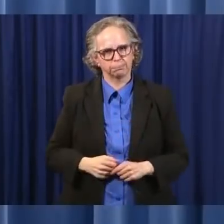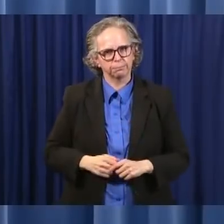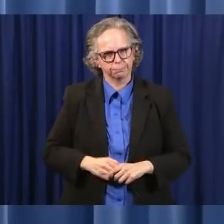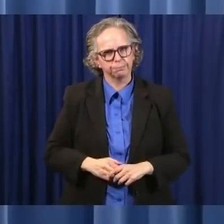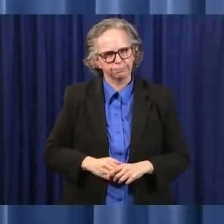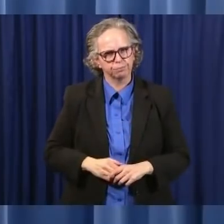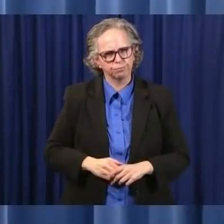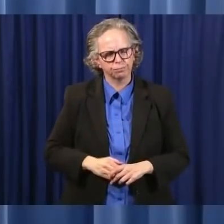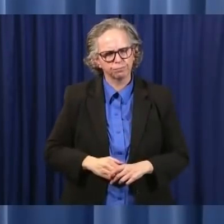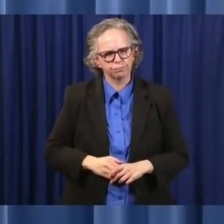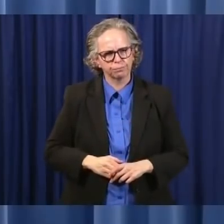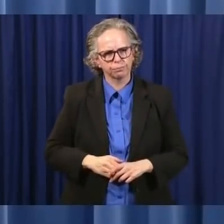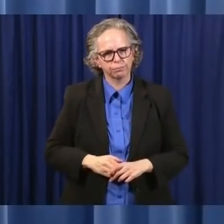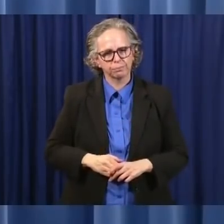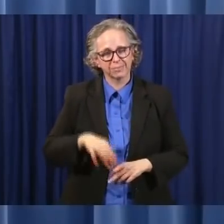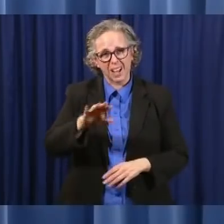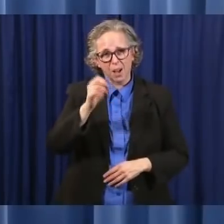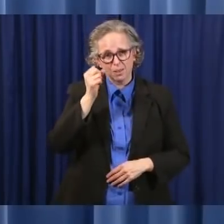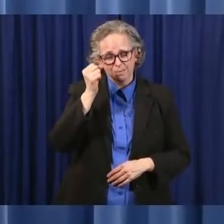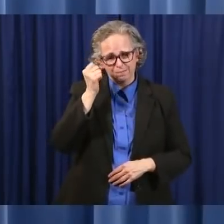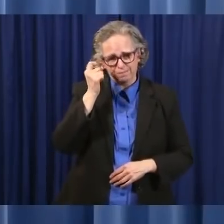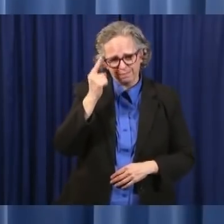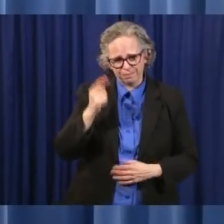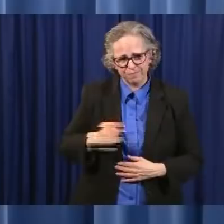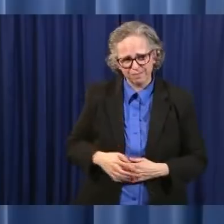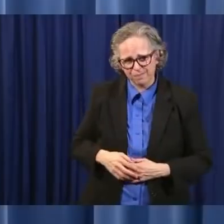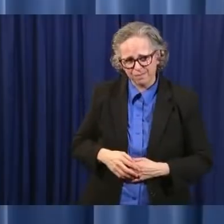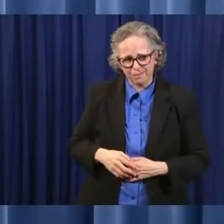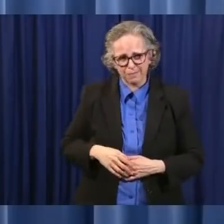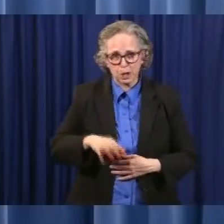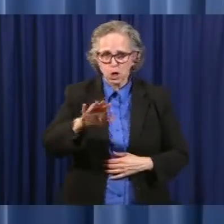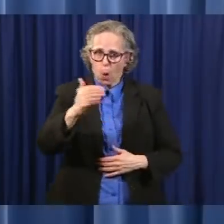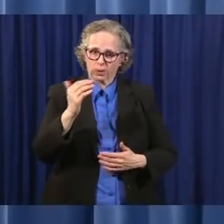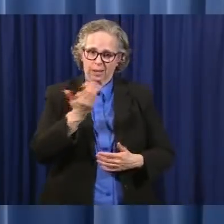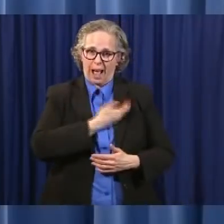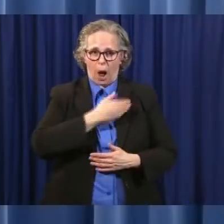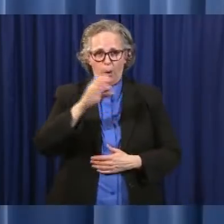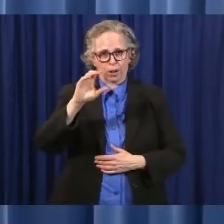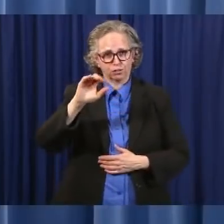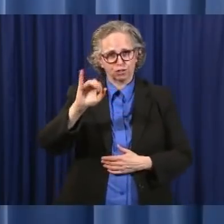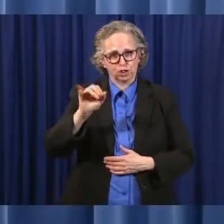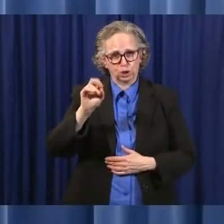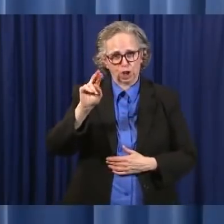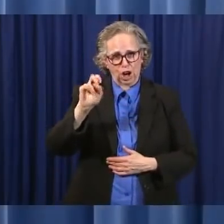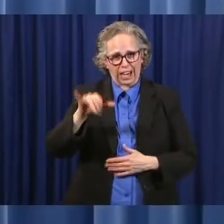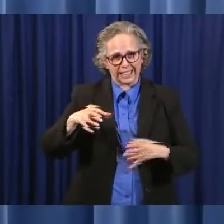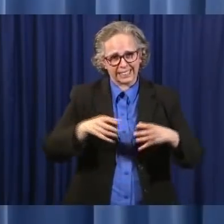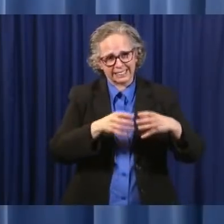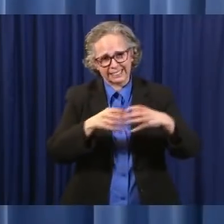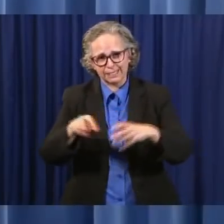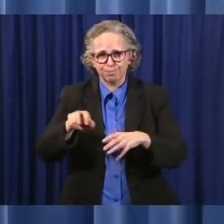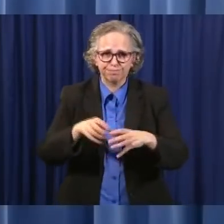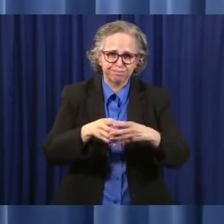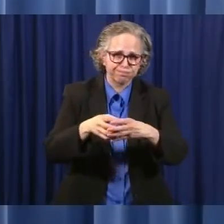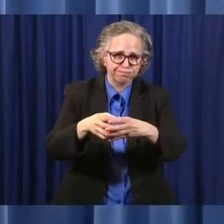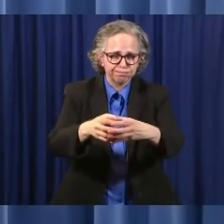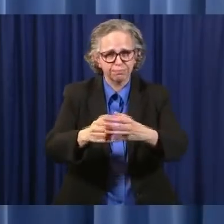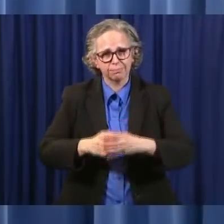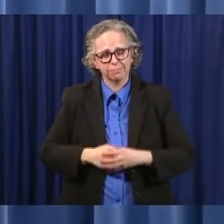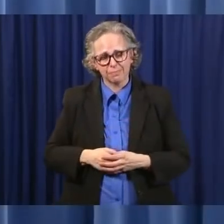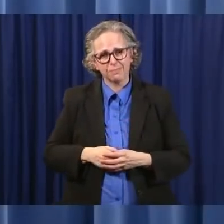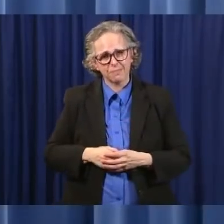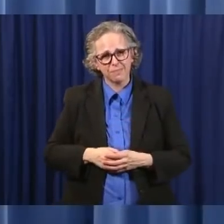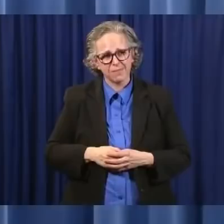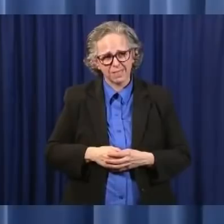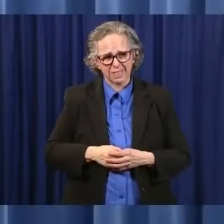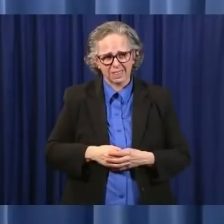we've reached a stage in this kind of journey of ours where it's not so much what we're saying, what the director is